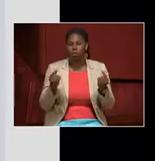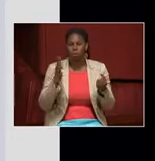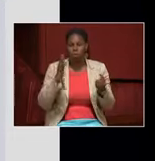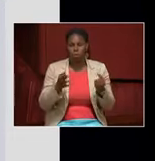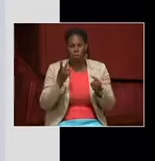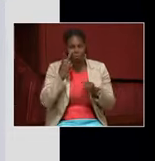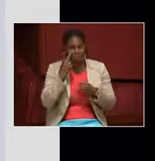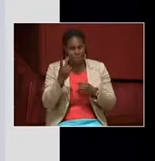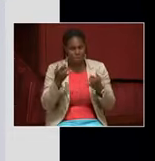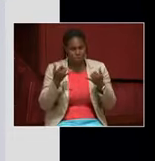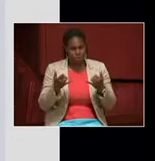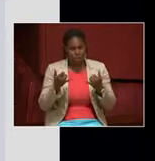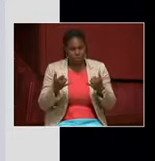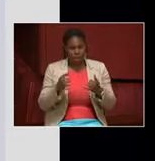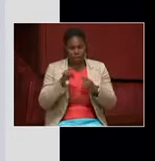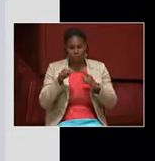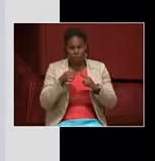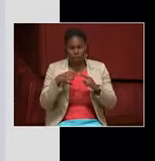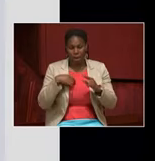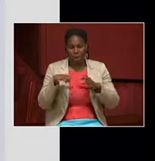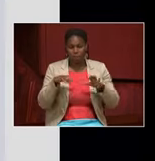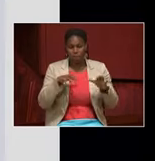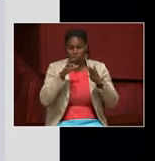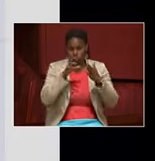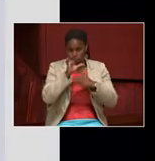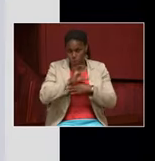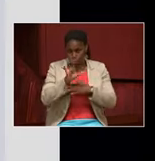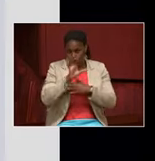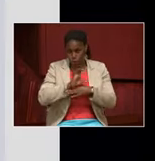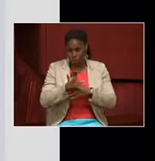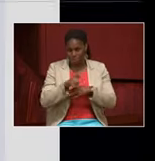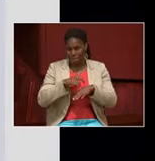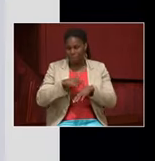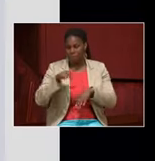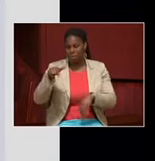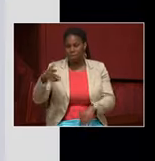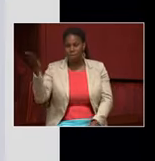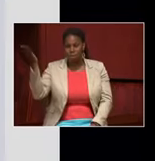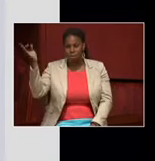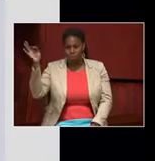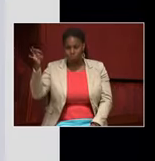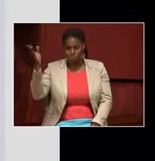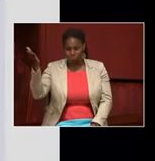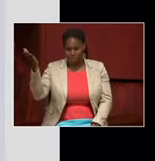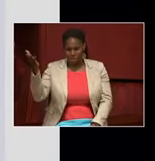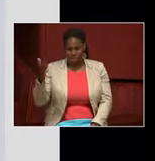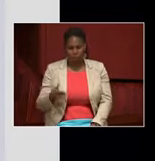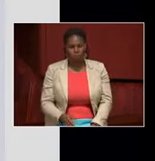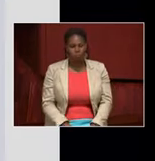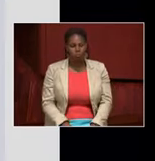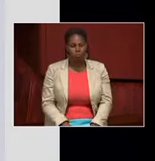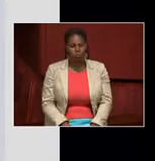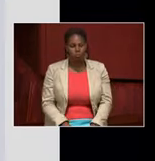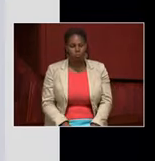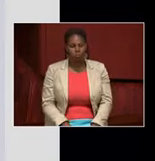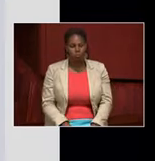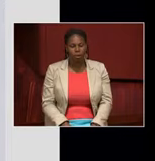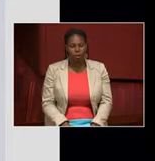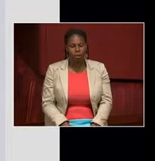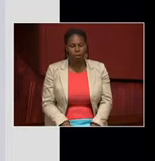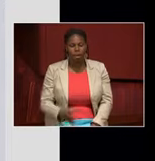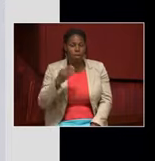when I do the search during this presentation. Be familiar first, of course, with the